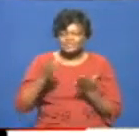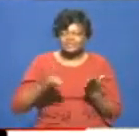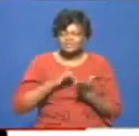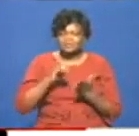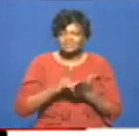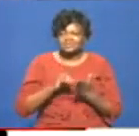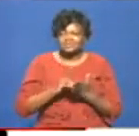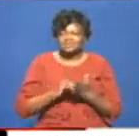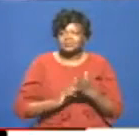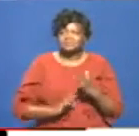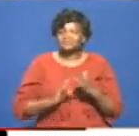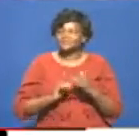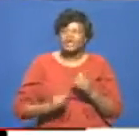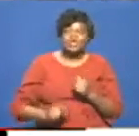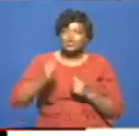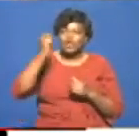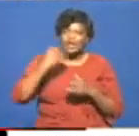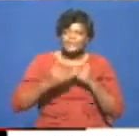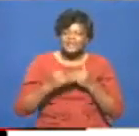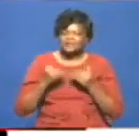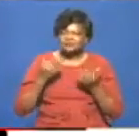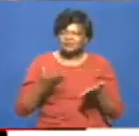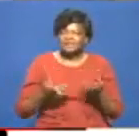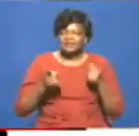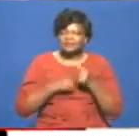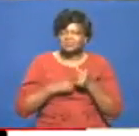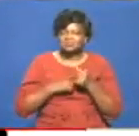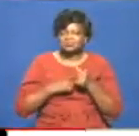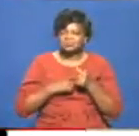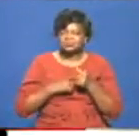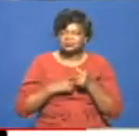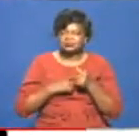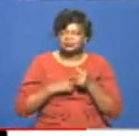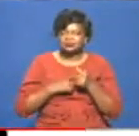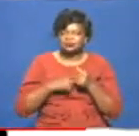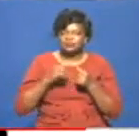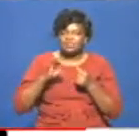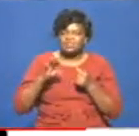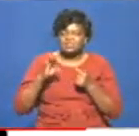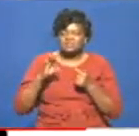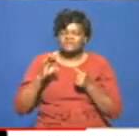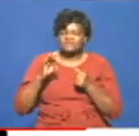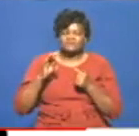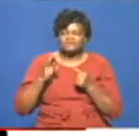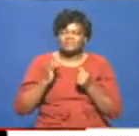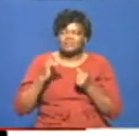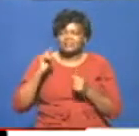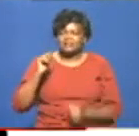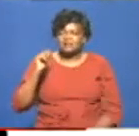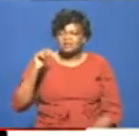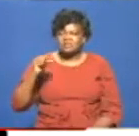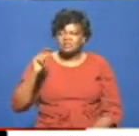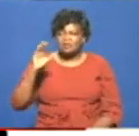the tallest building so far at 603 feet above sea level, the GTC